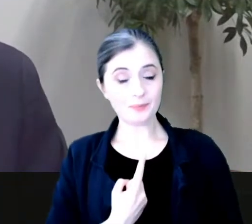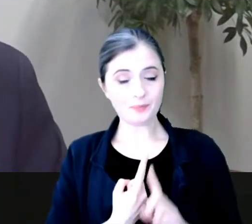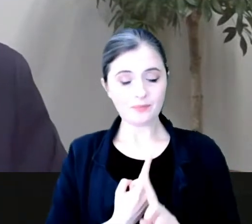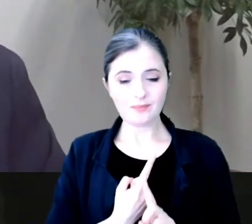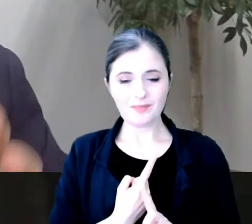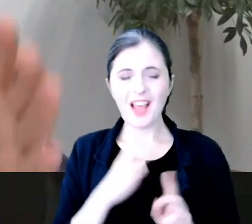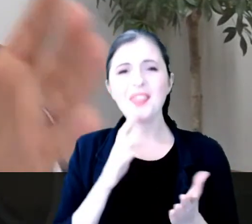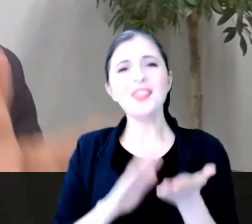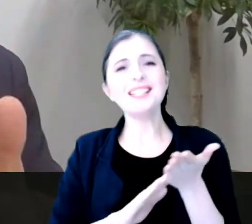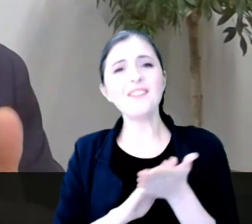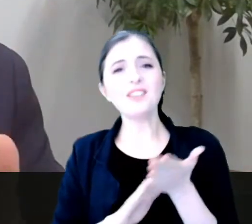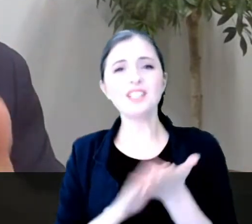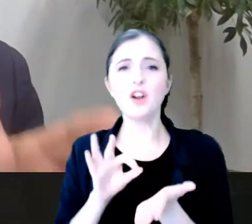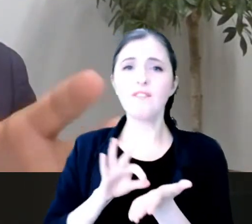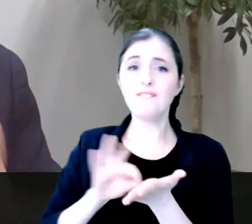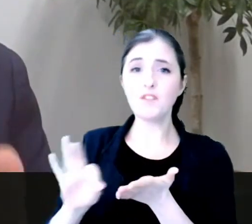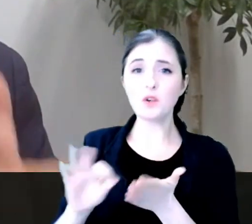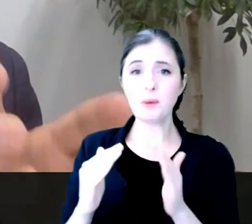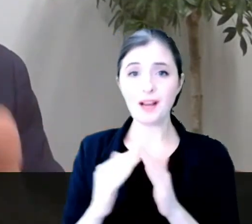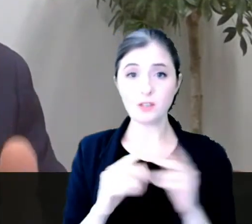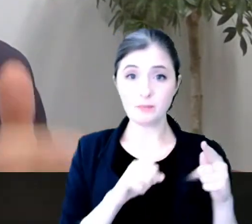things. It was either a house that cost